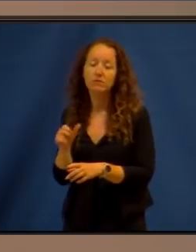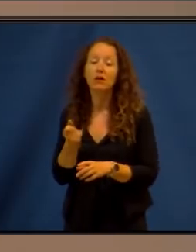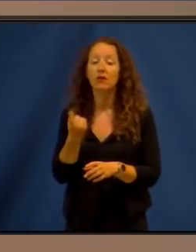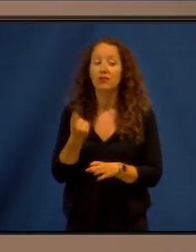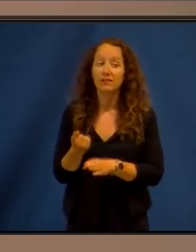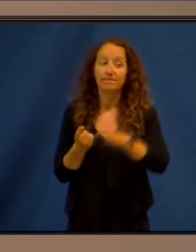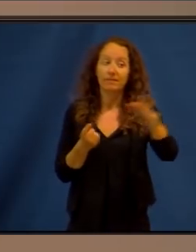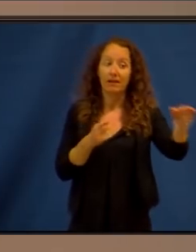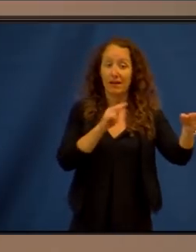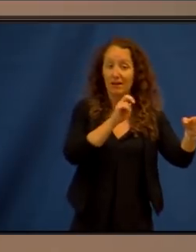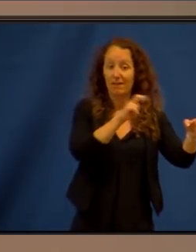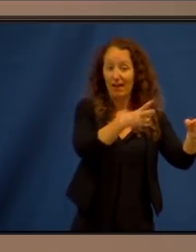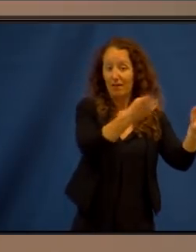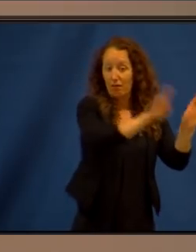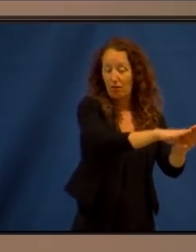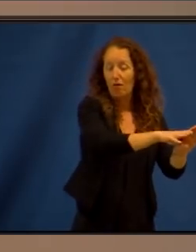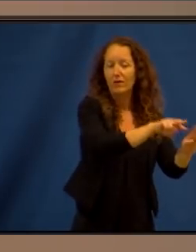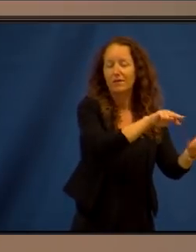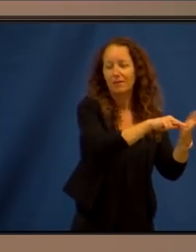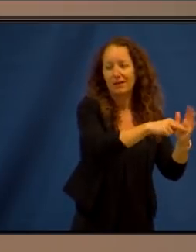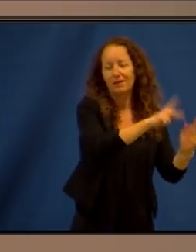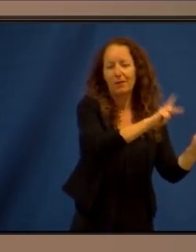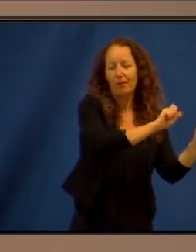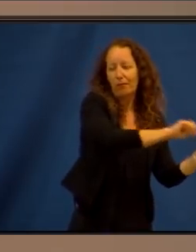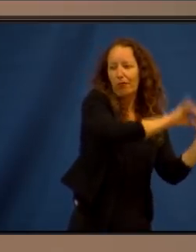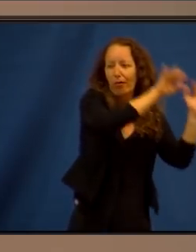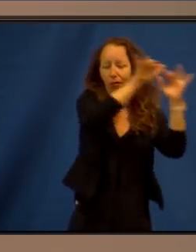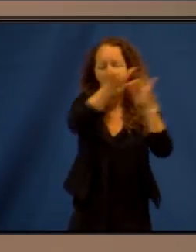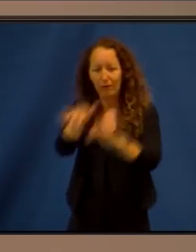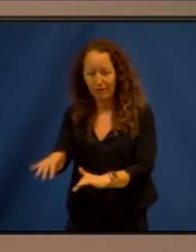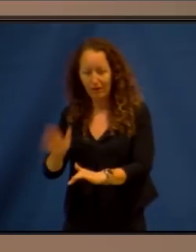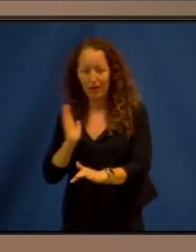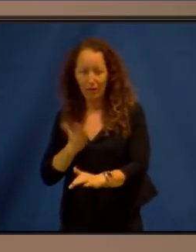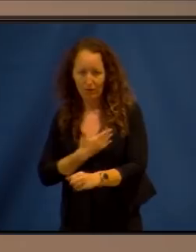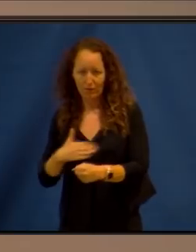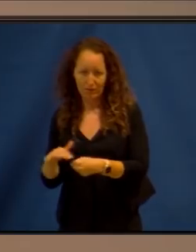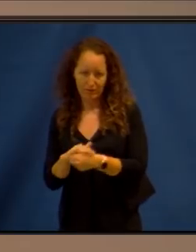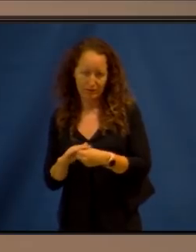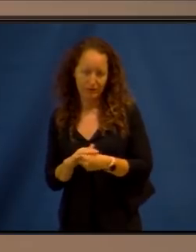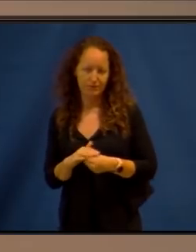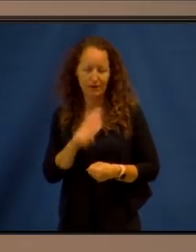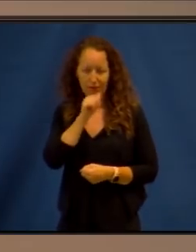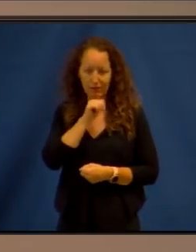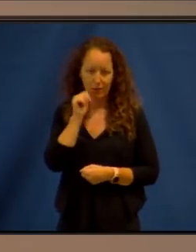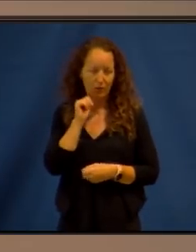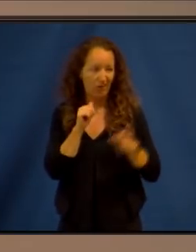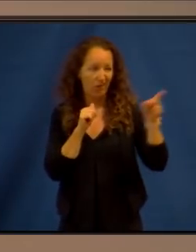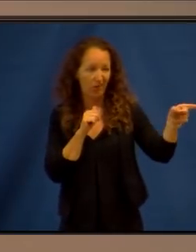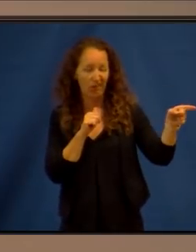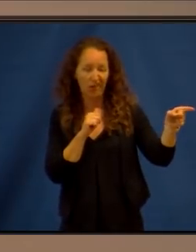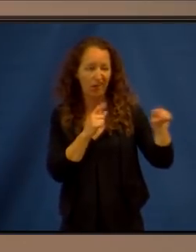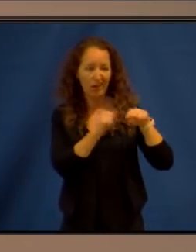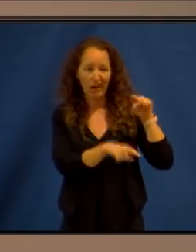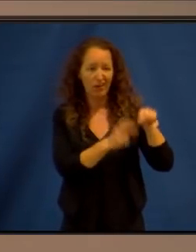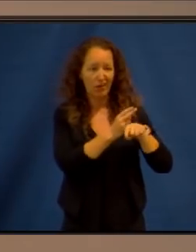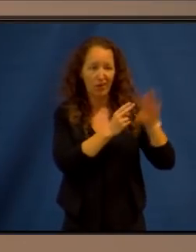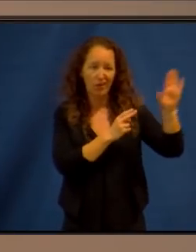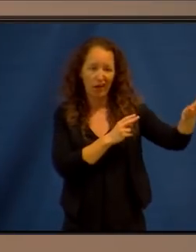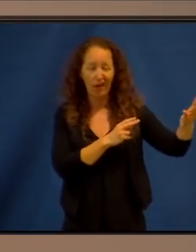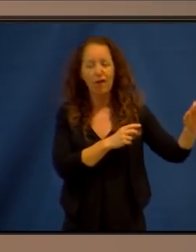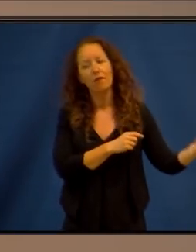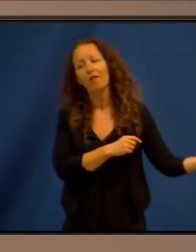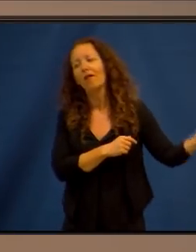what's bringing the influx of boaters and recreators into Arizona, because they can no longer use their own launch pads